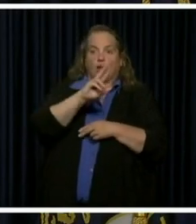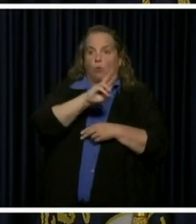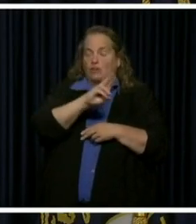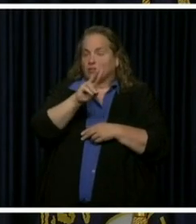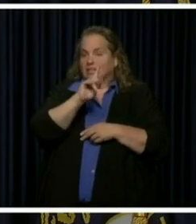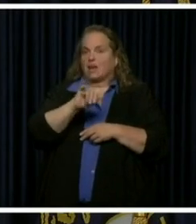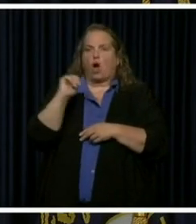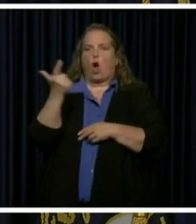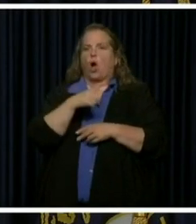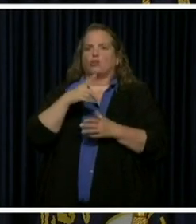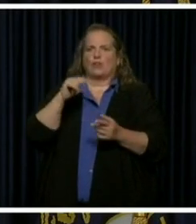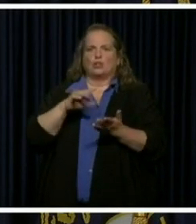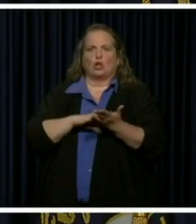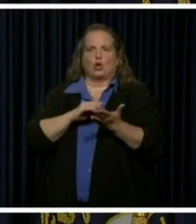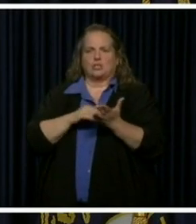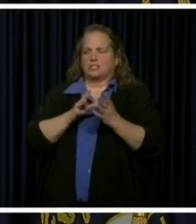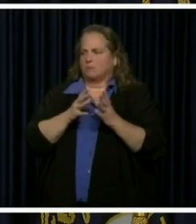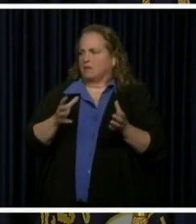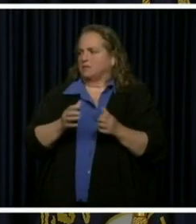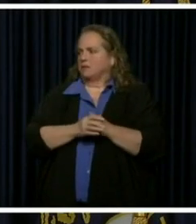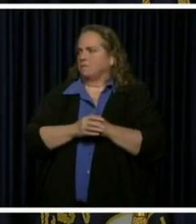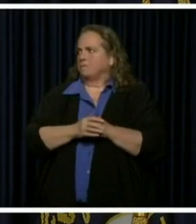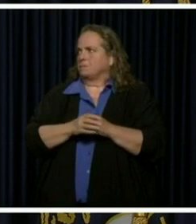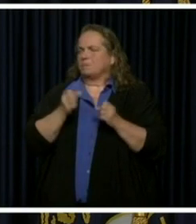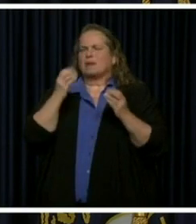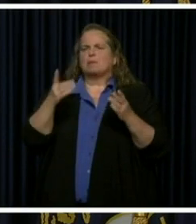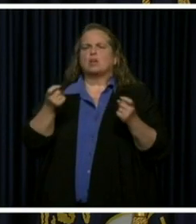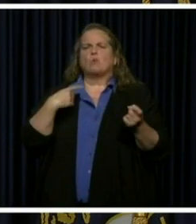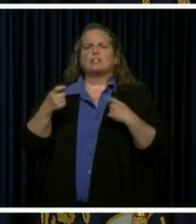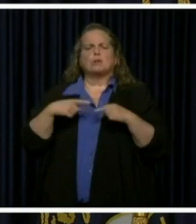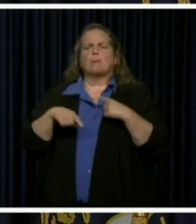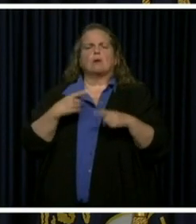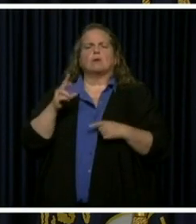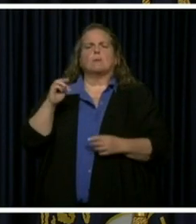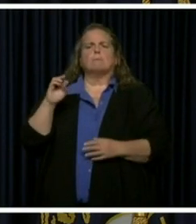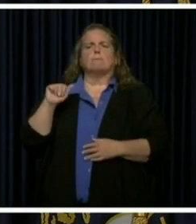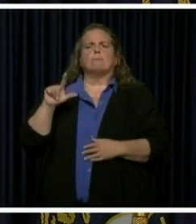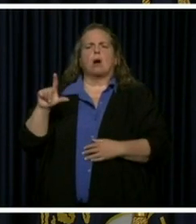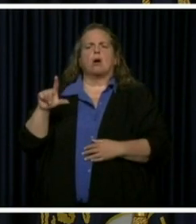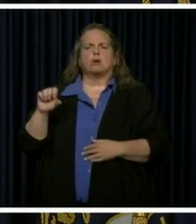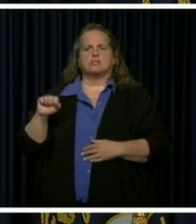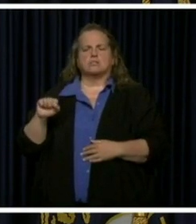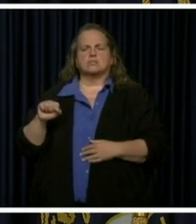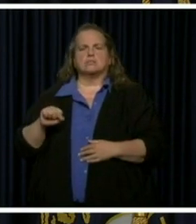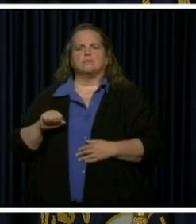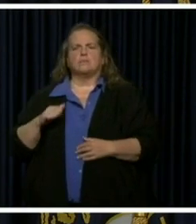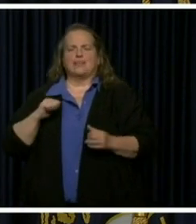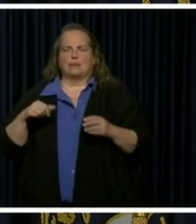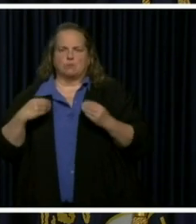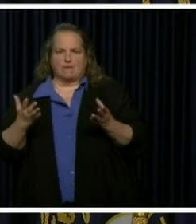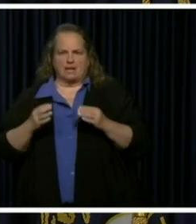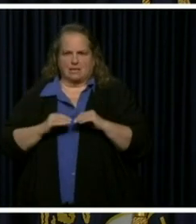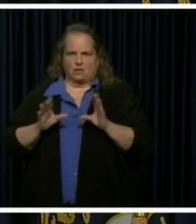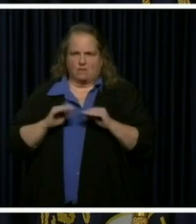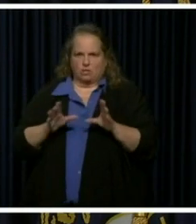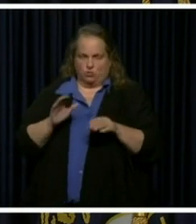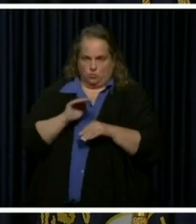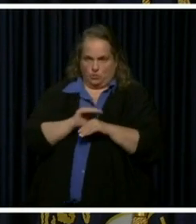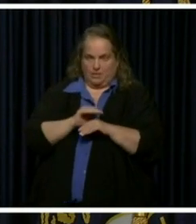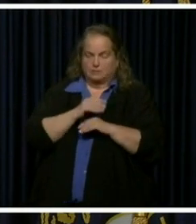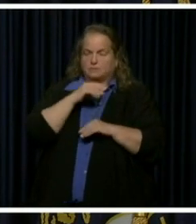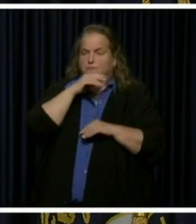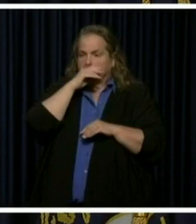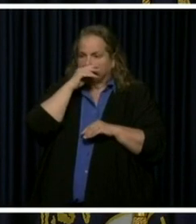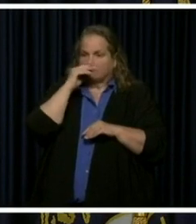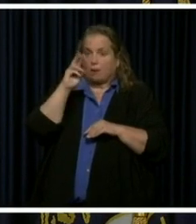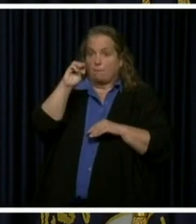as they can. All right, we have a lot of question coming in about malls. All right, so we can provide clarification tonight